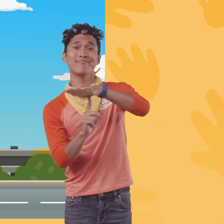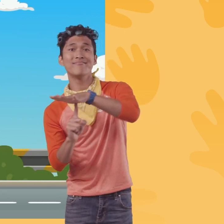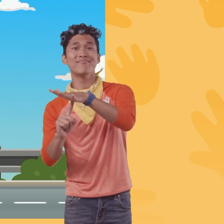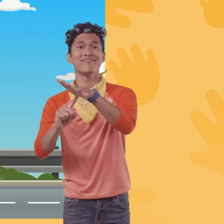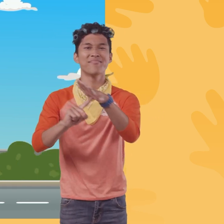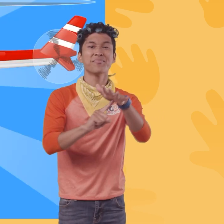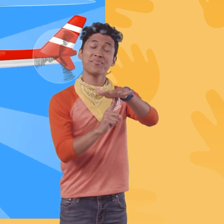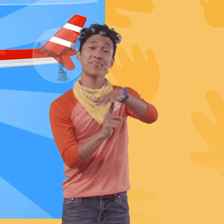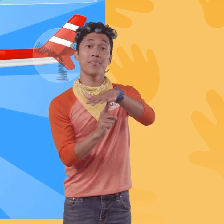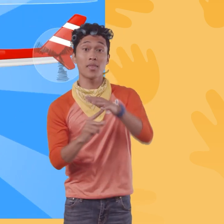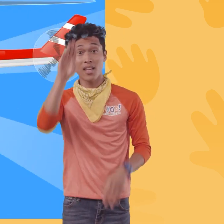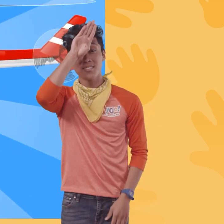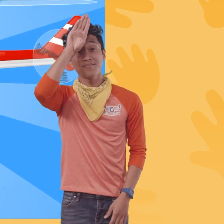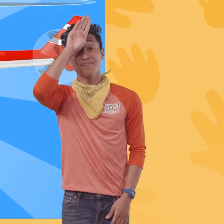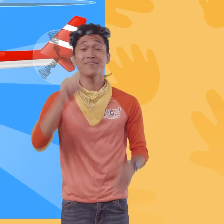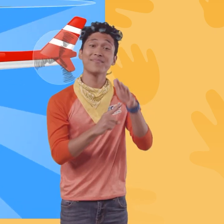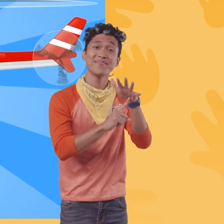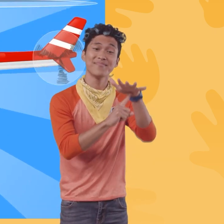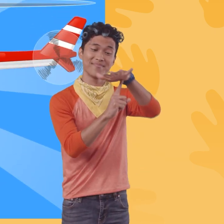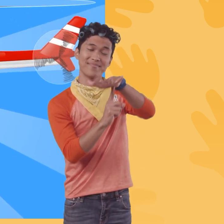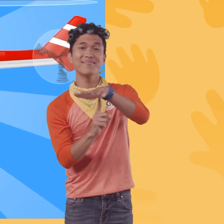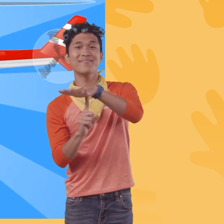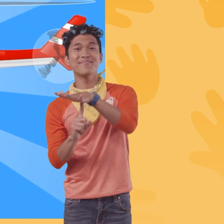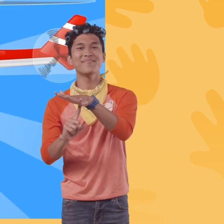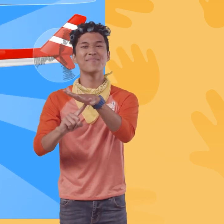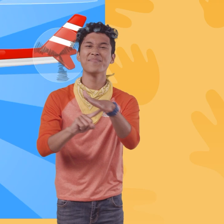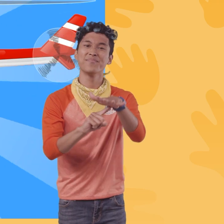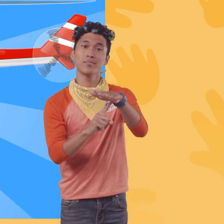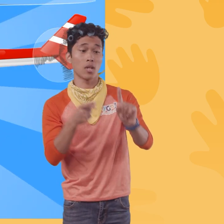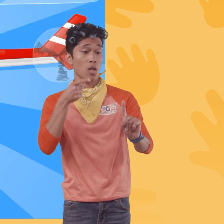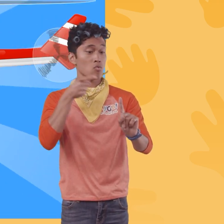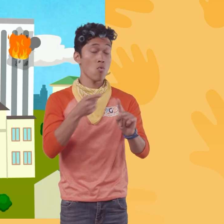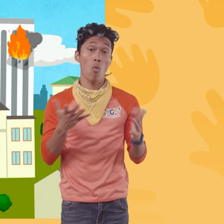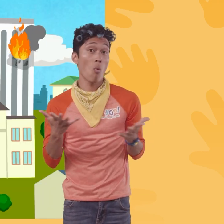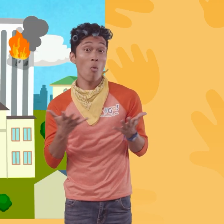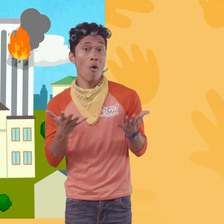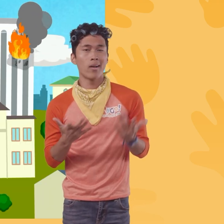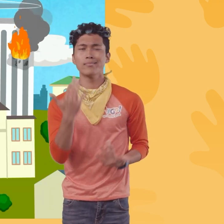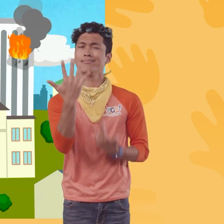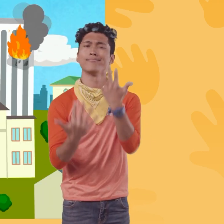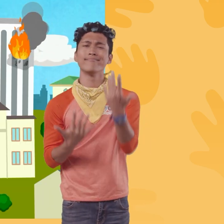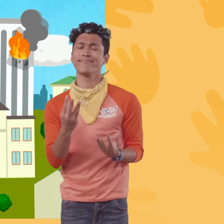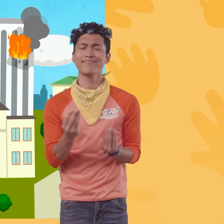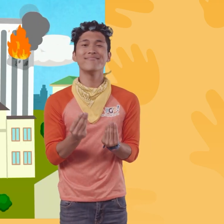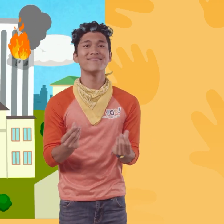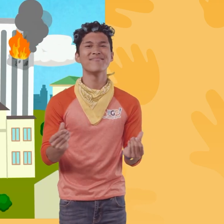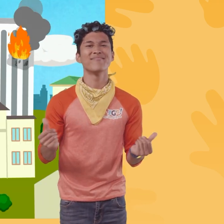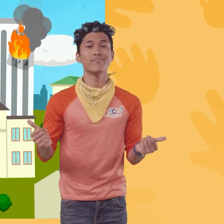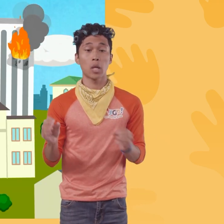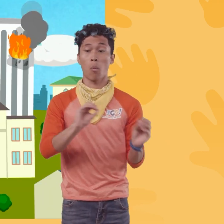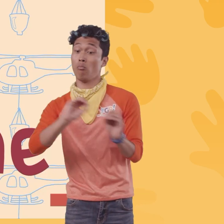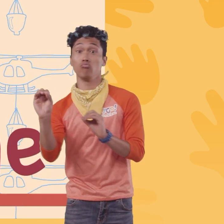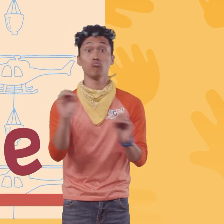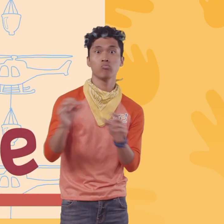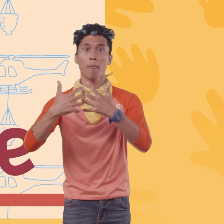the ground. A firefighting helicopter on a mission to put those